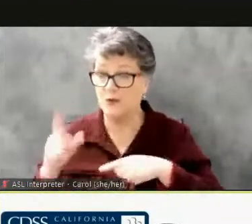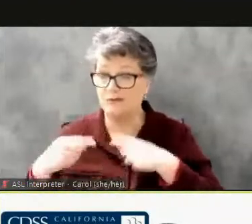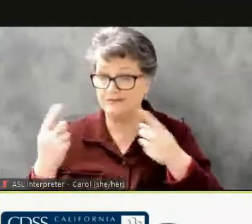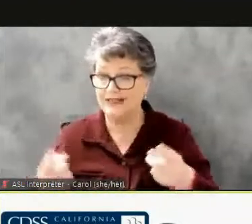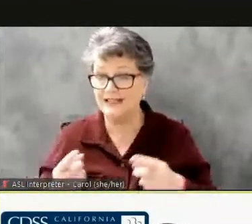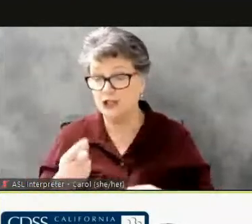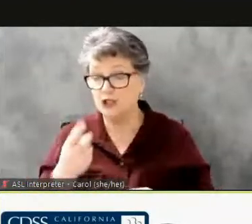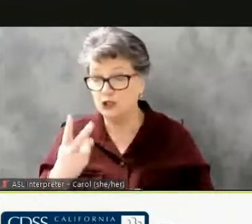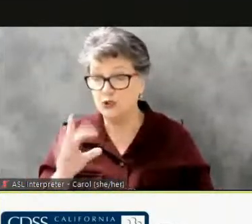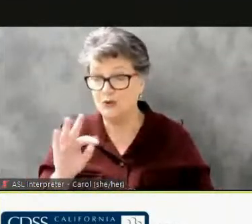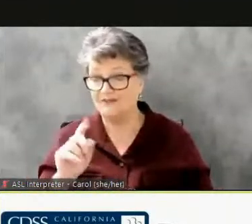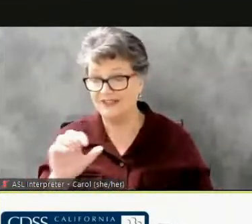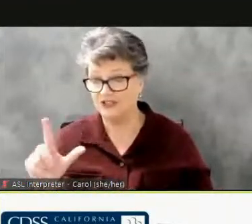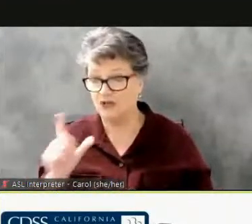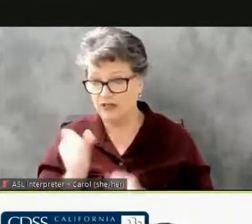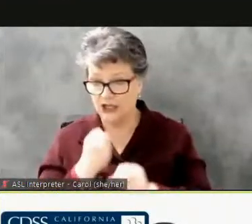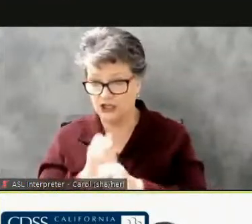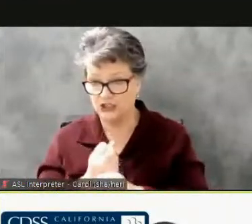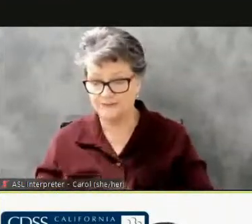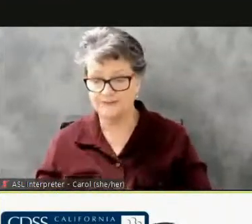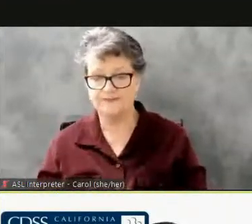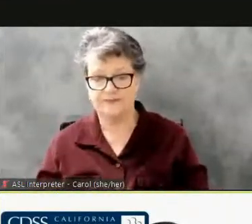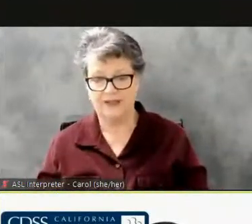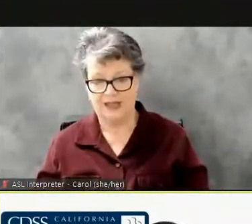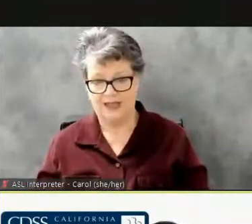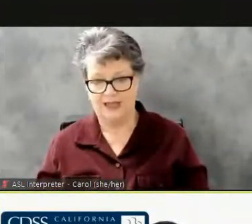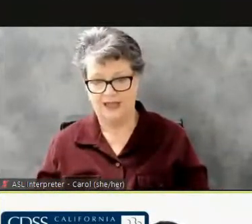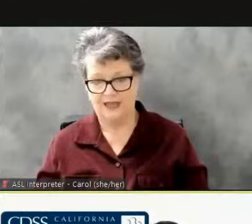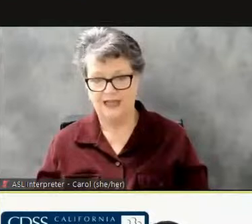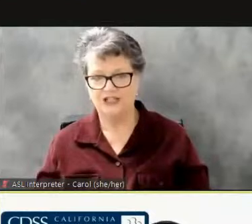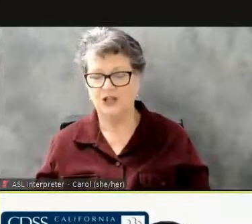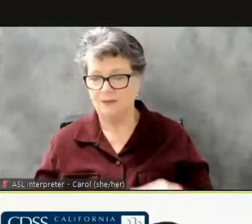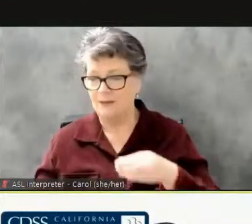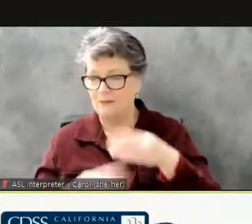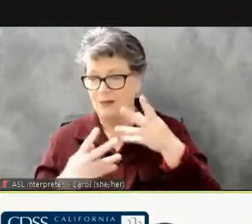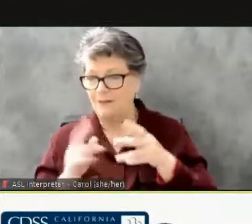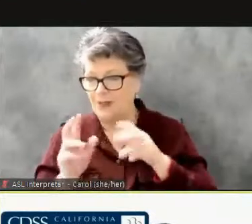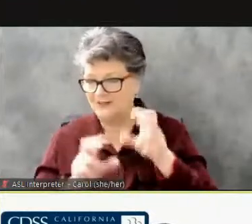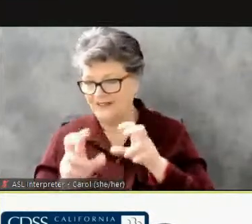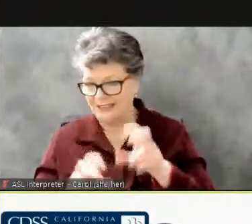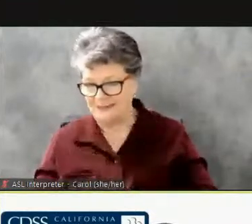fiscal years. And so let me call out some of those investments.